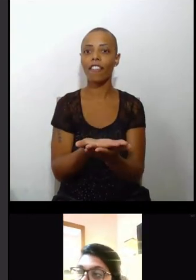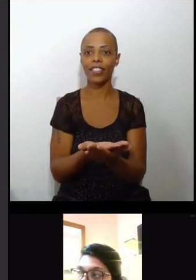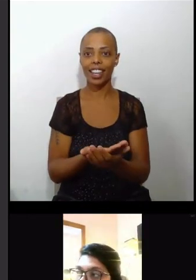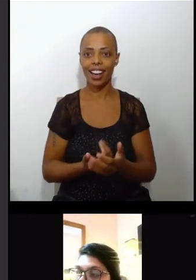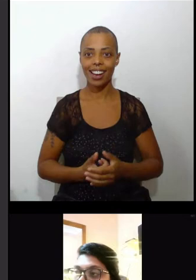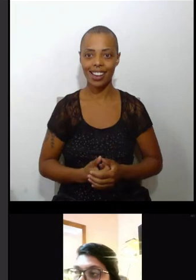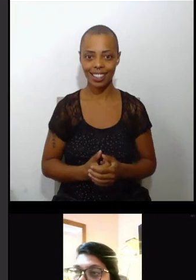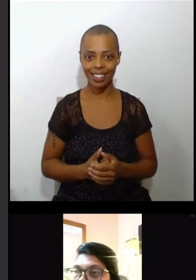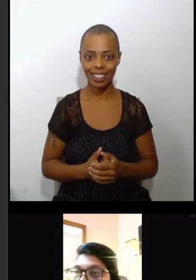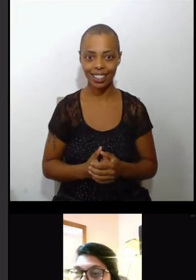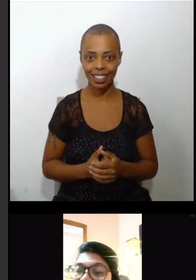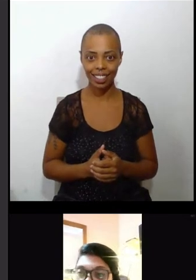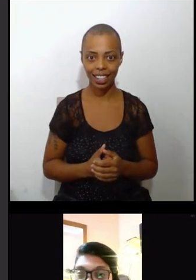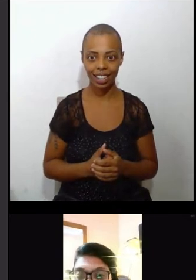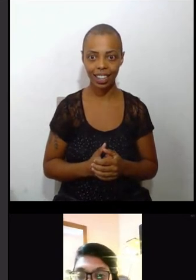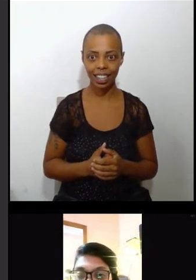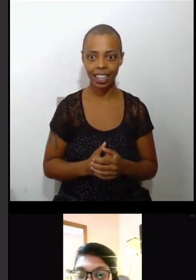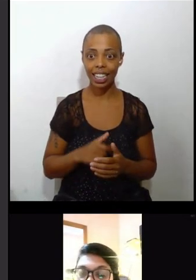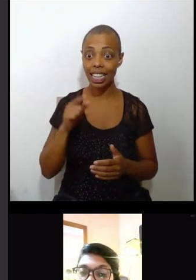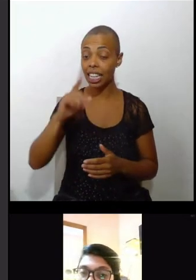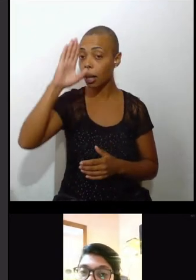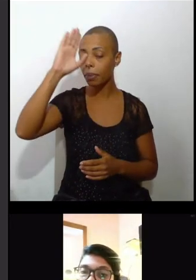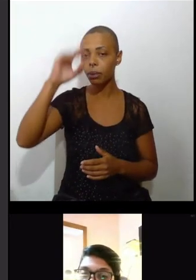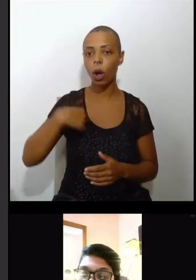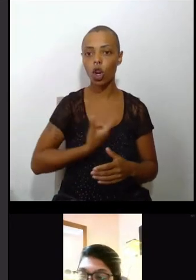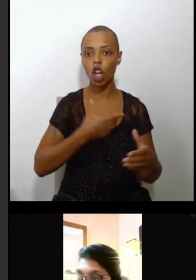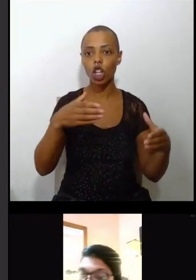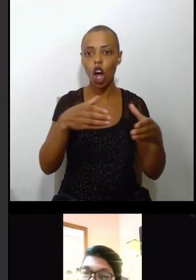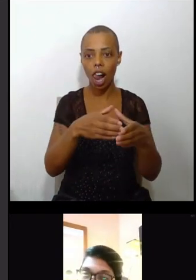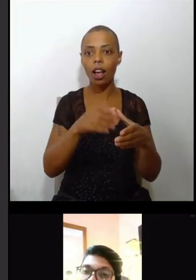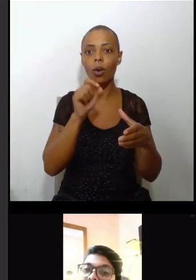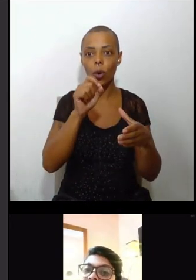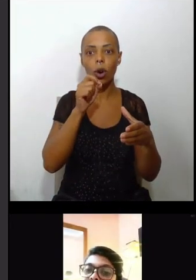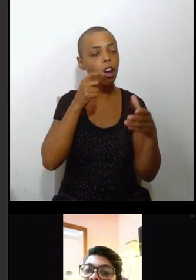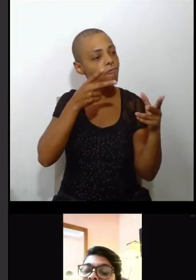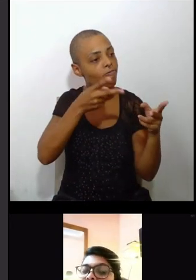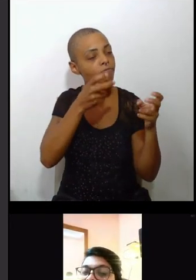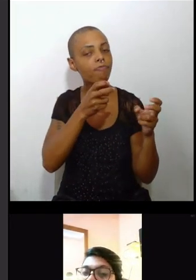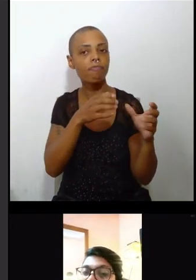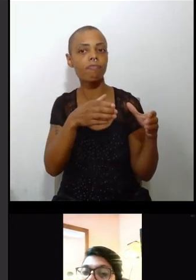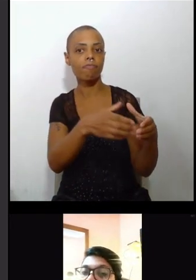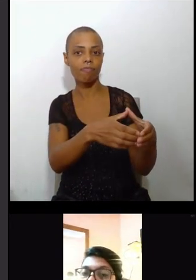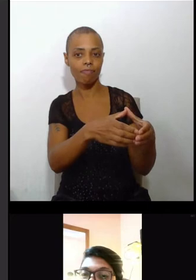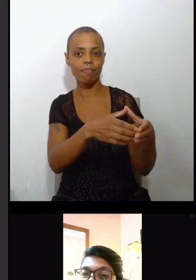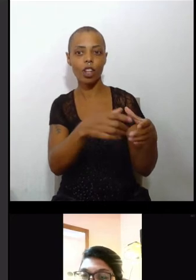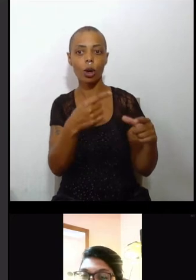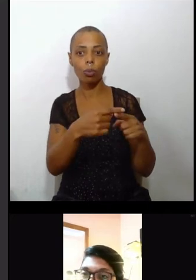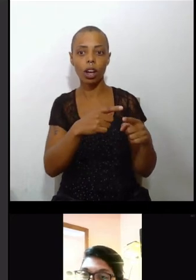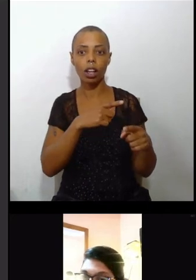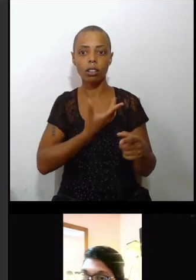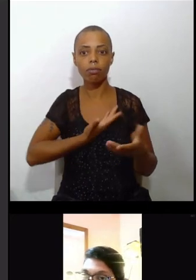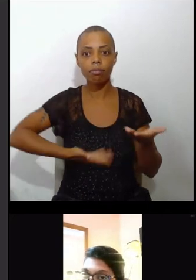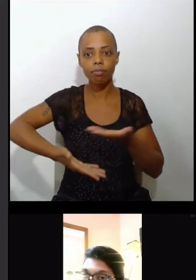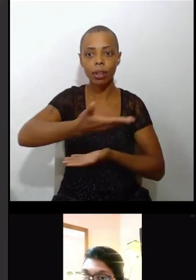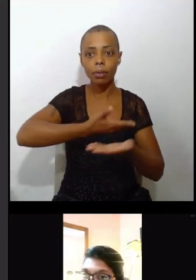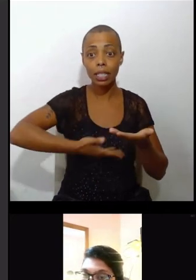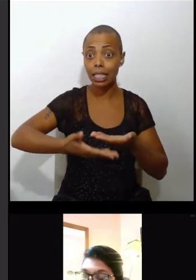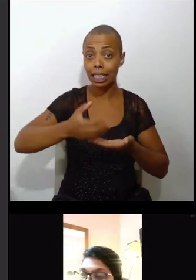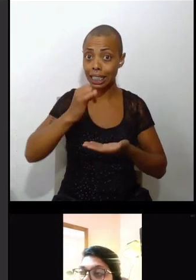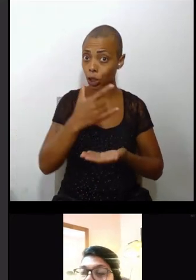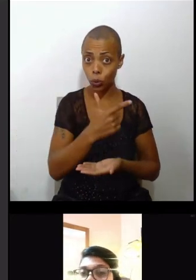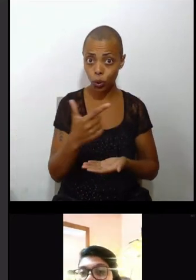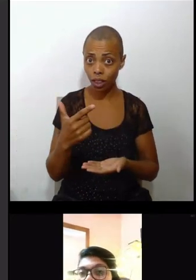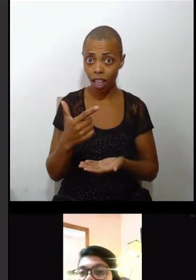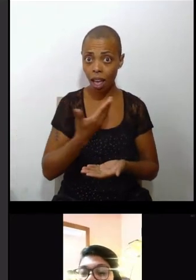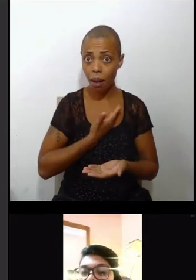Collective because in Friendship there is no judgment so in Friendship you always accept the person as